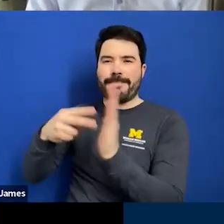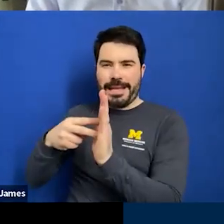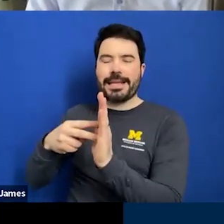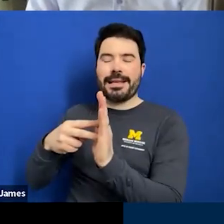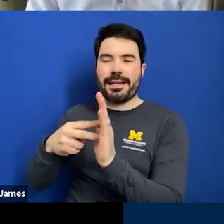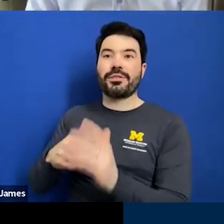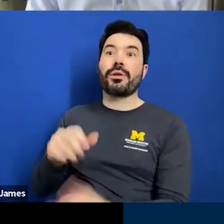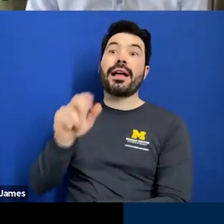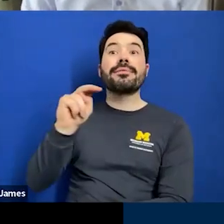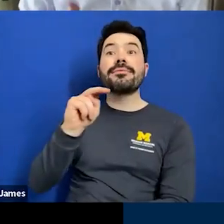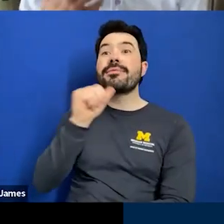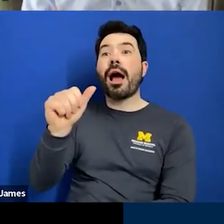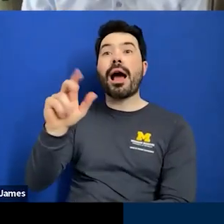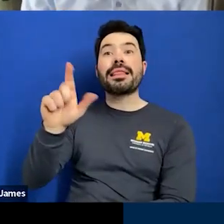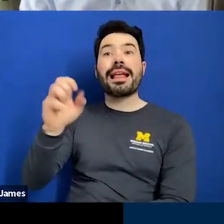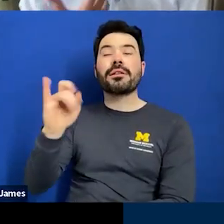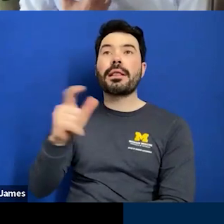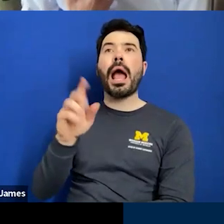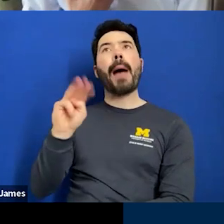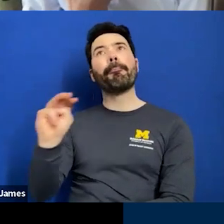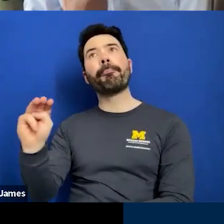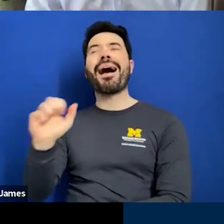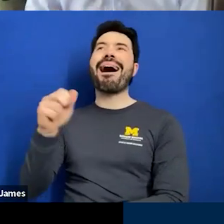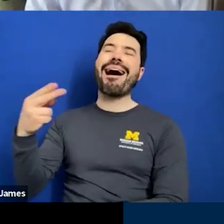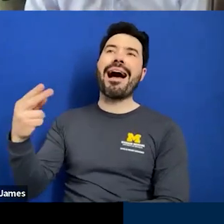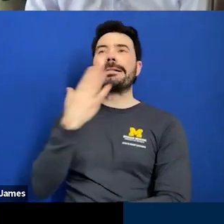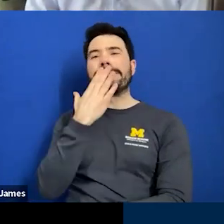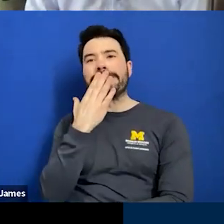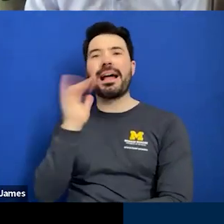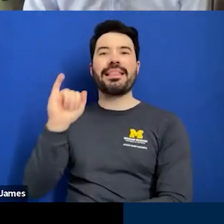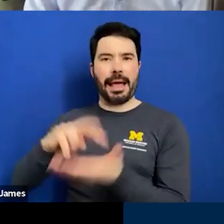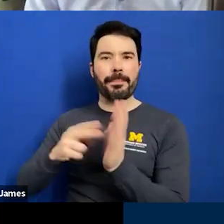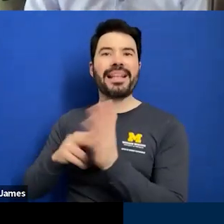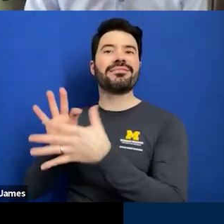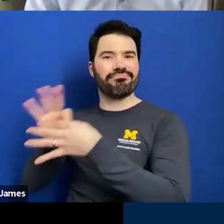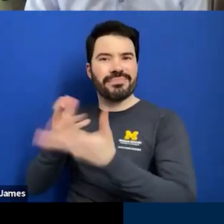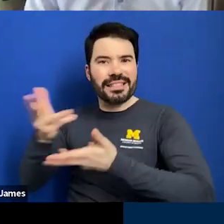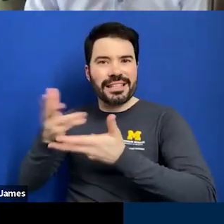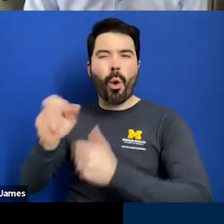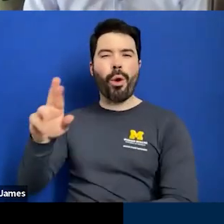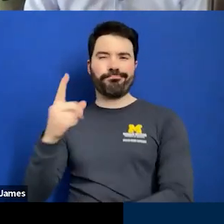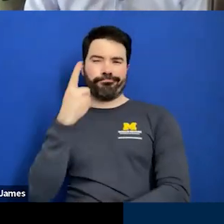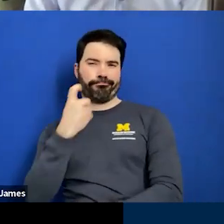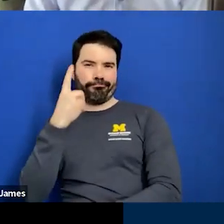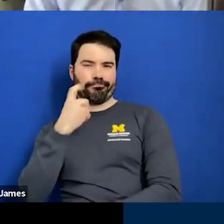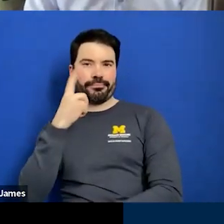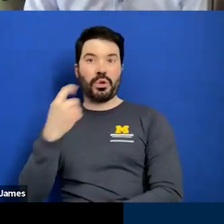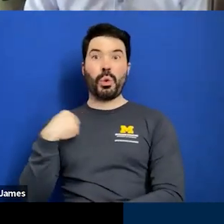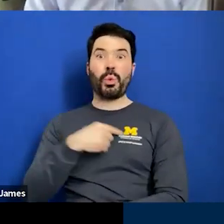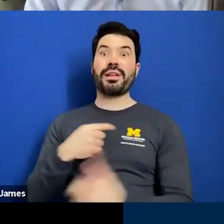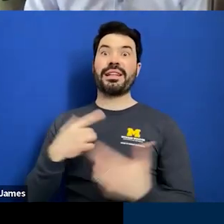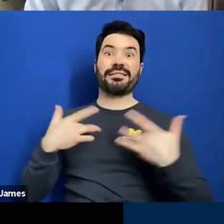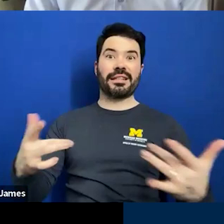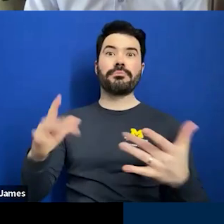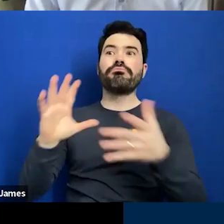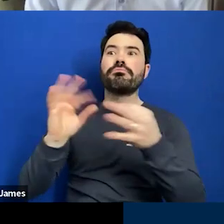non-lexical speech, the hms, the ahs, that indicate engagement. or skepticism. We use nonverbal